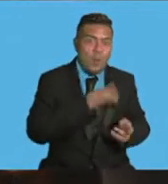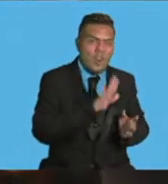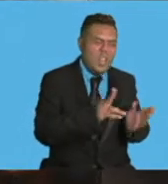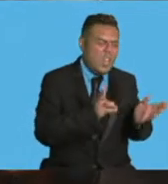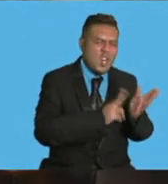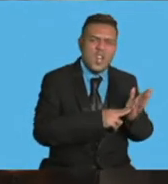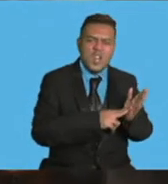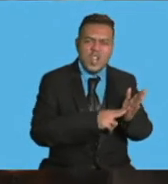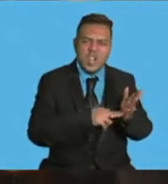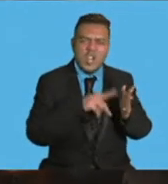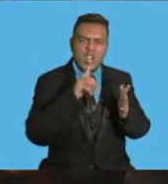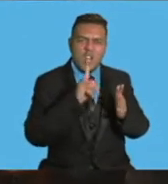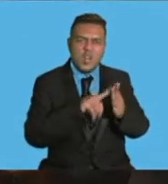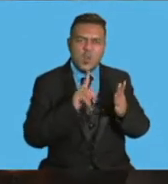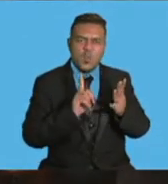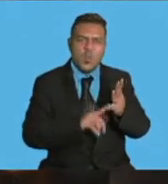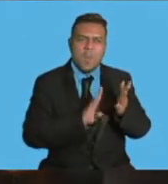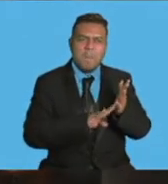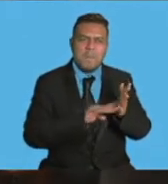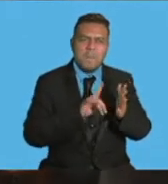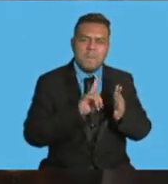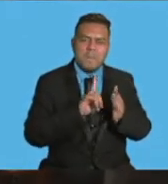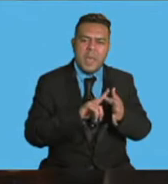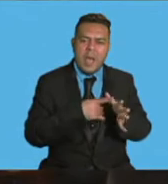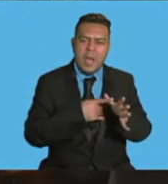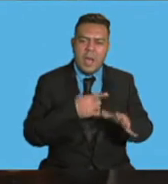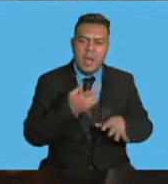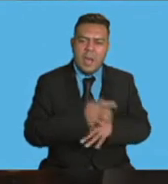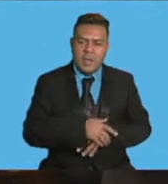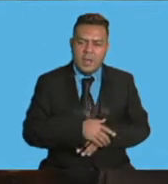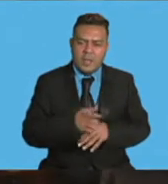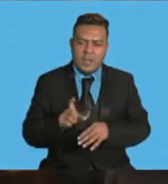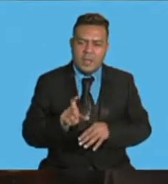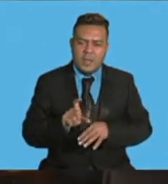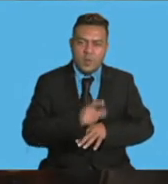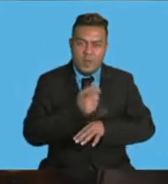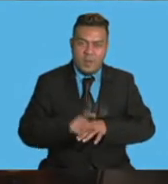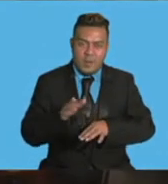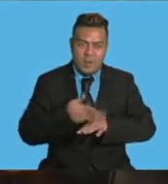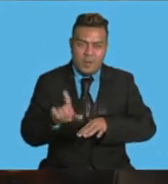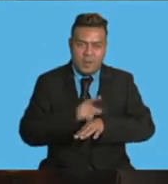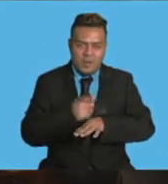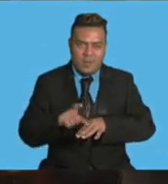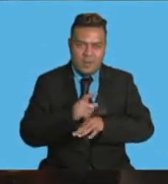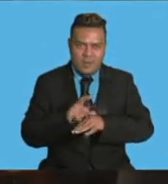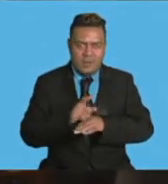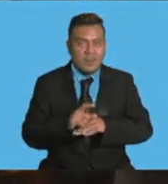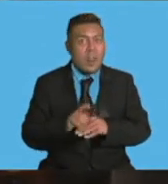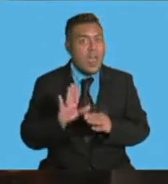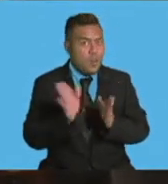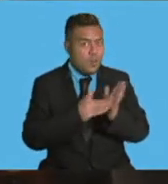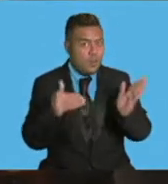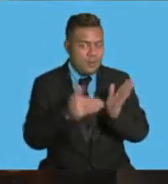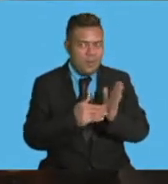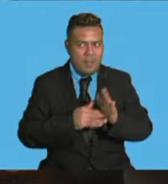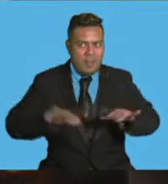only major difference between our center and Inia and New Zealand